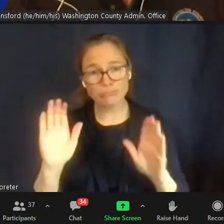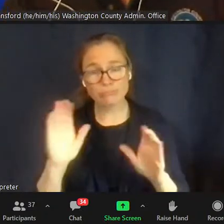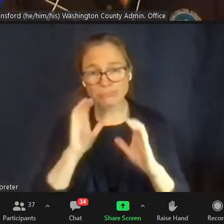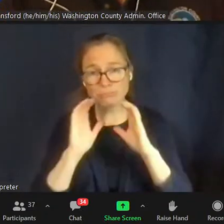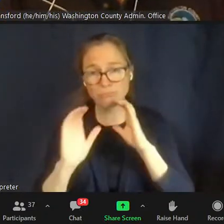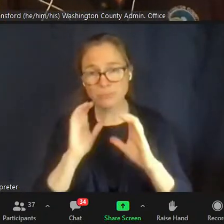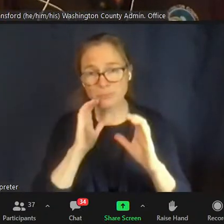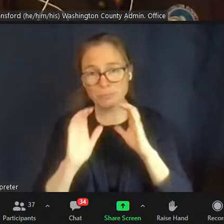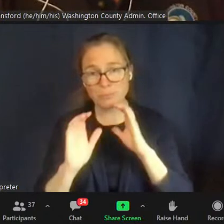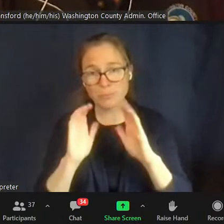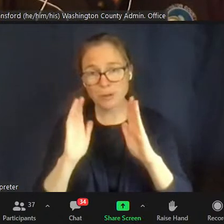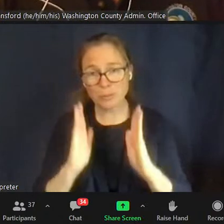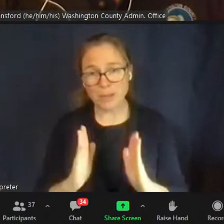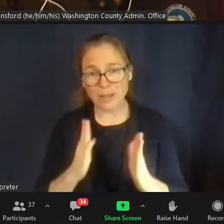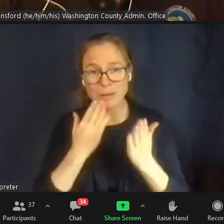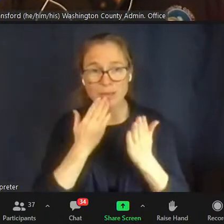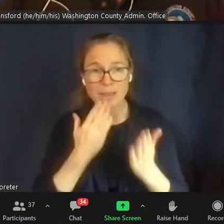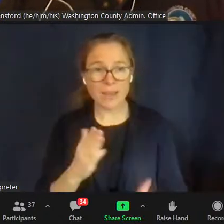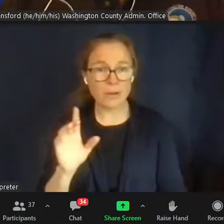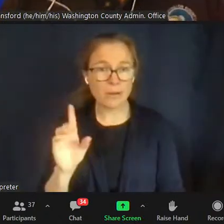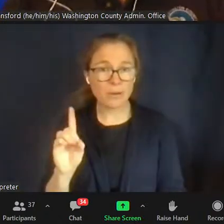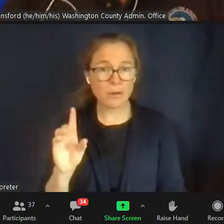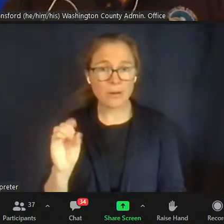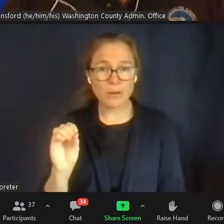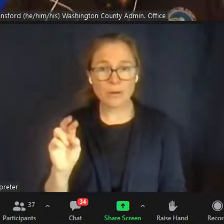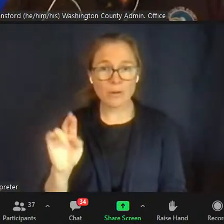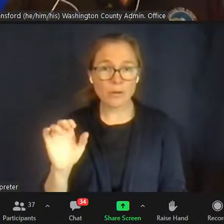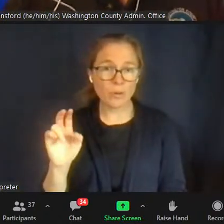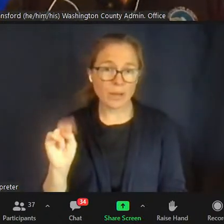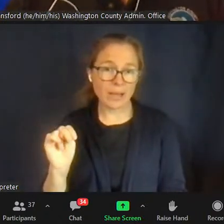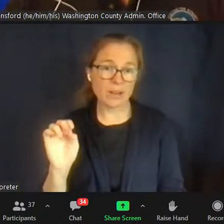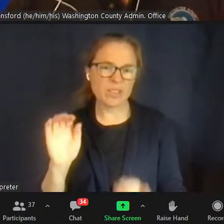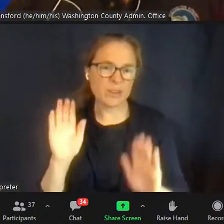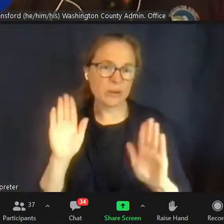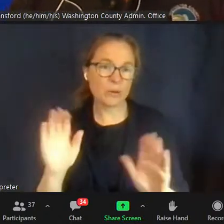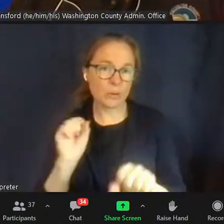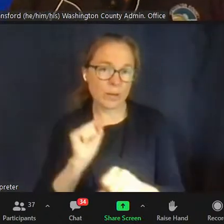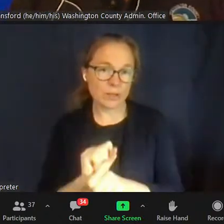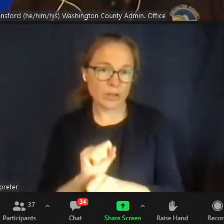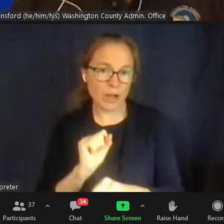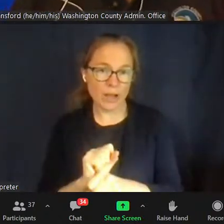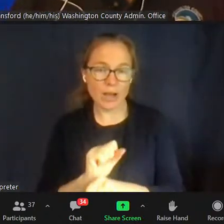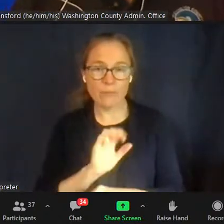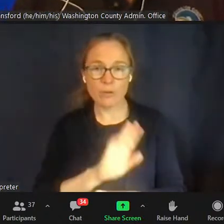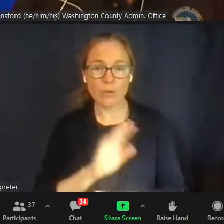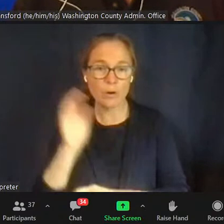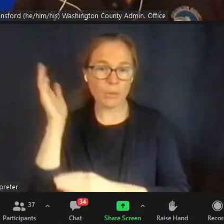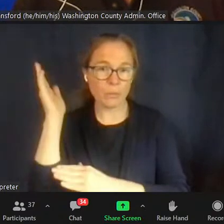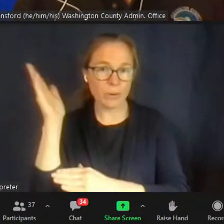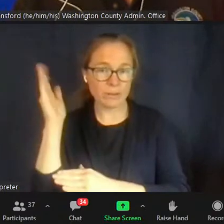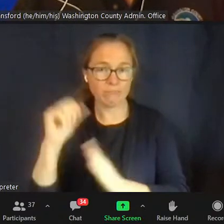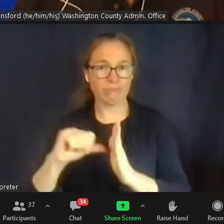and I really appreciate it. Dorian, you did a great job. Thank you for your presentation. I'm always